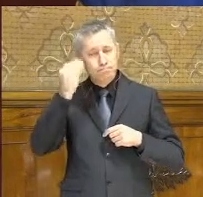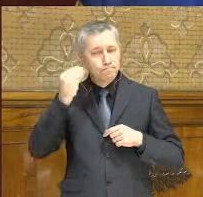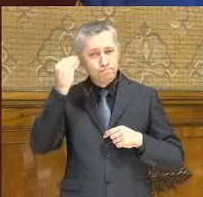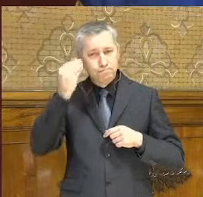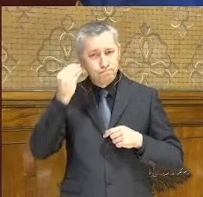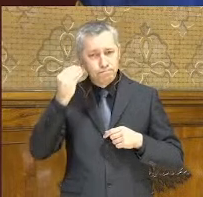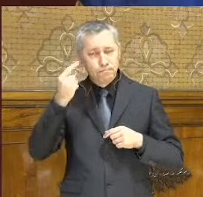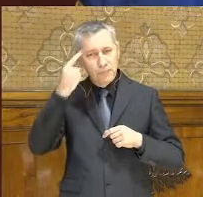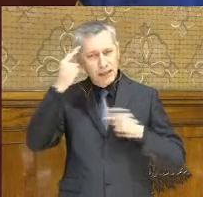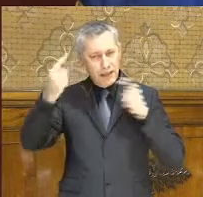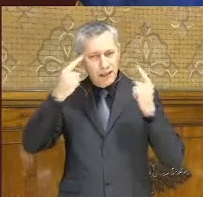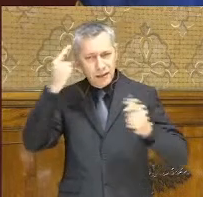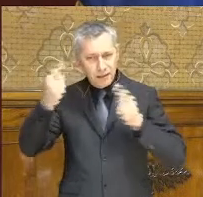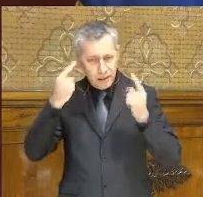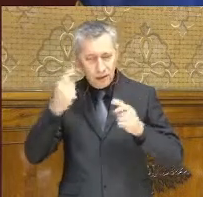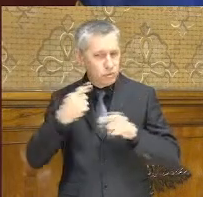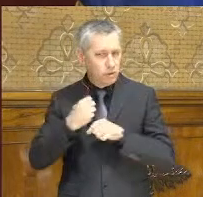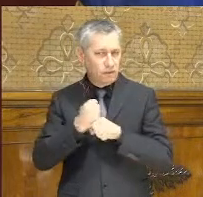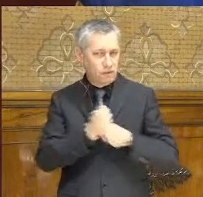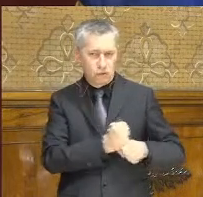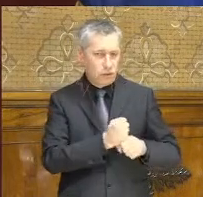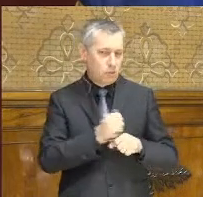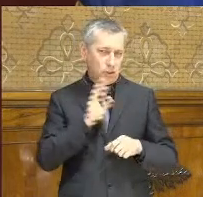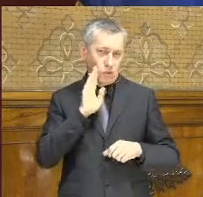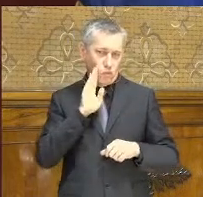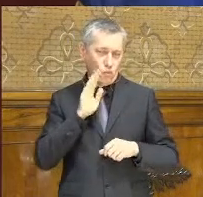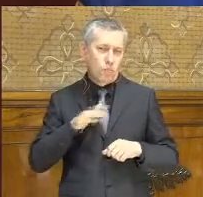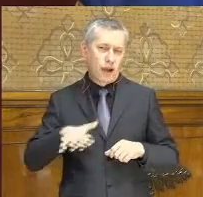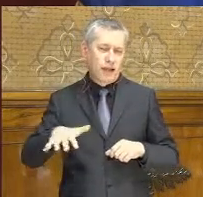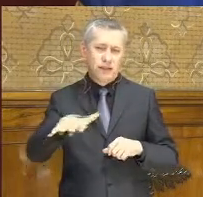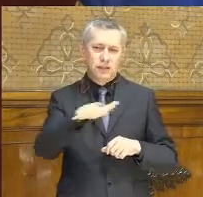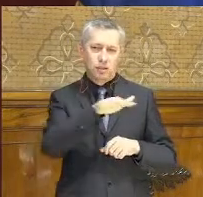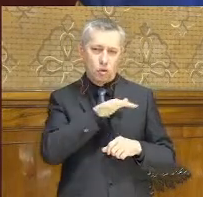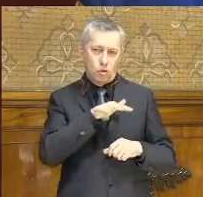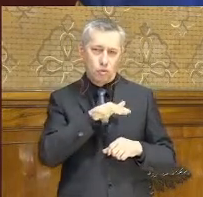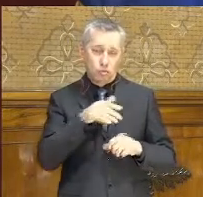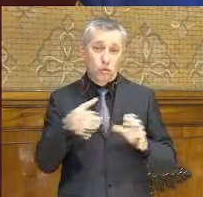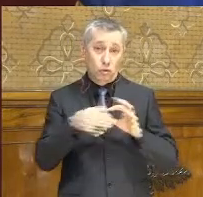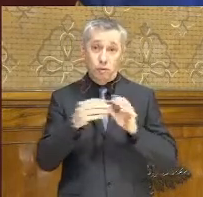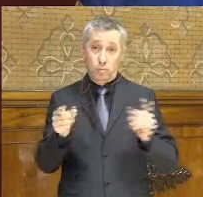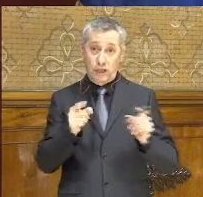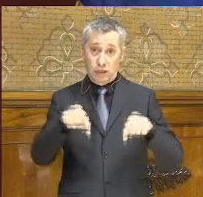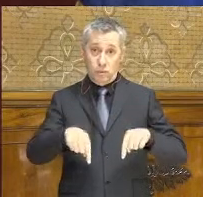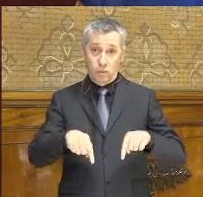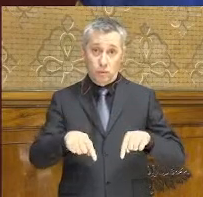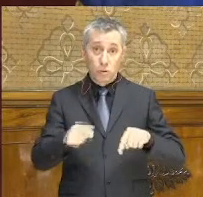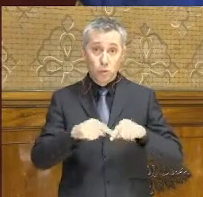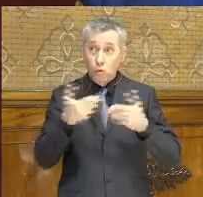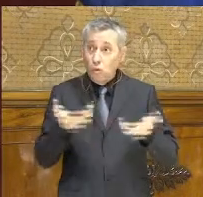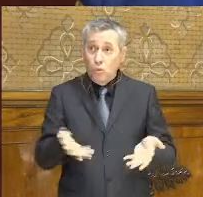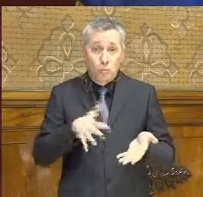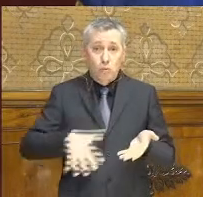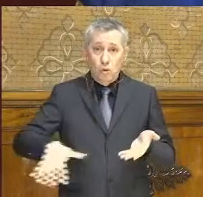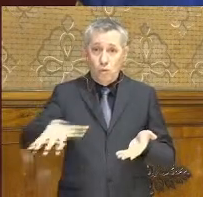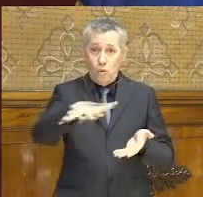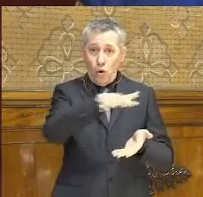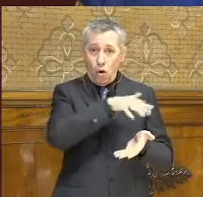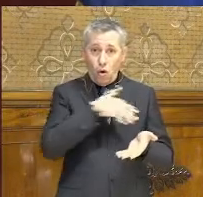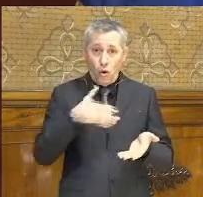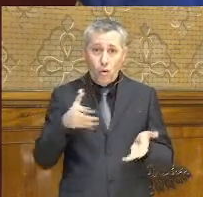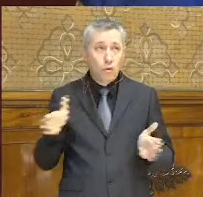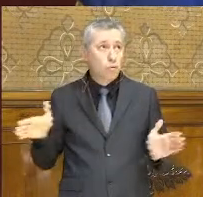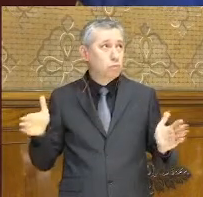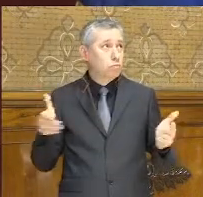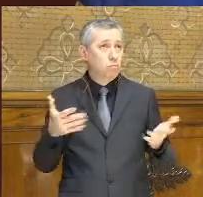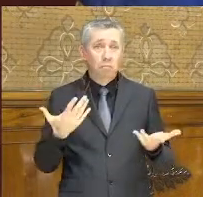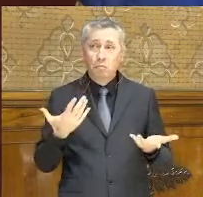ideas of humanism at that period and in this place. which speaks to the question of freedom.